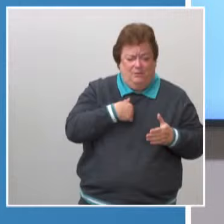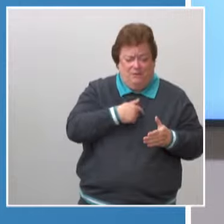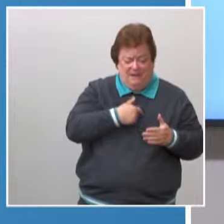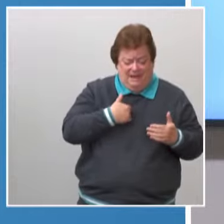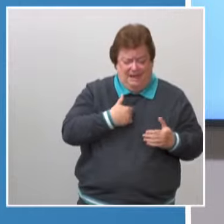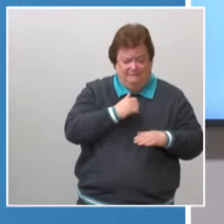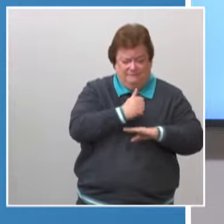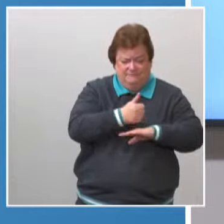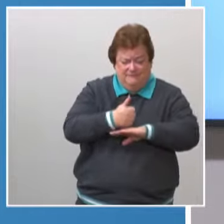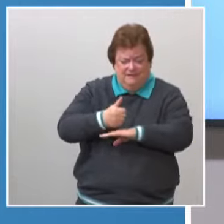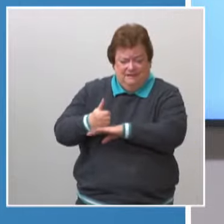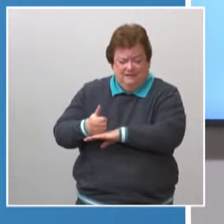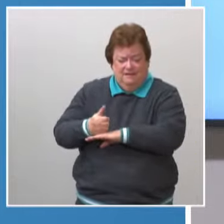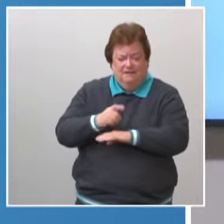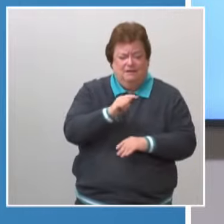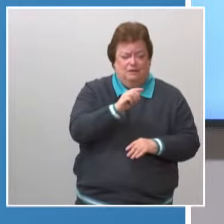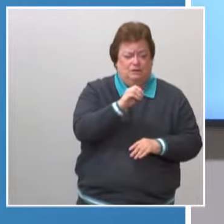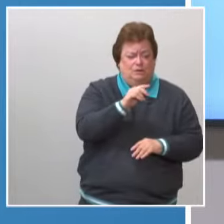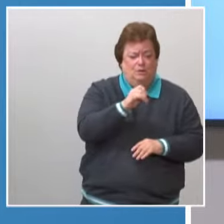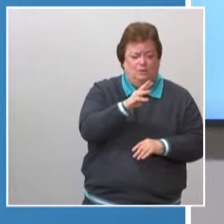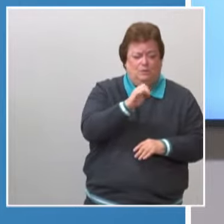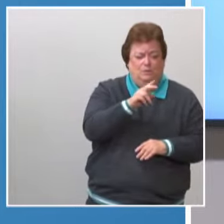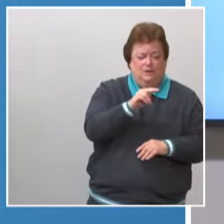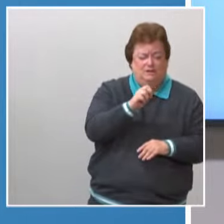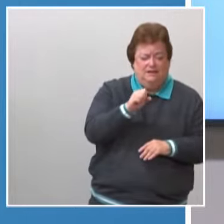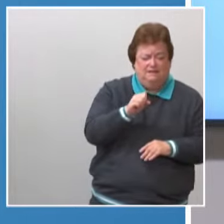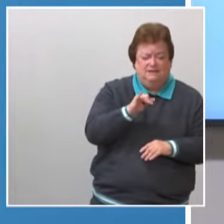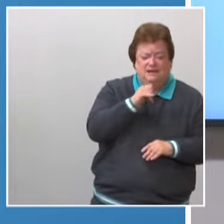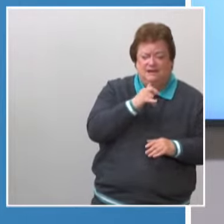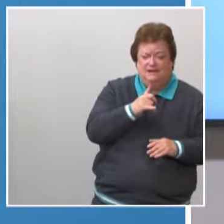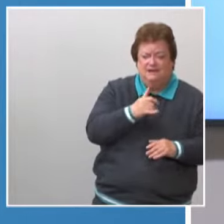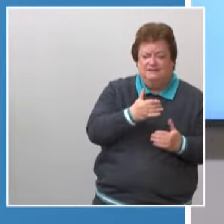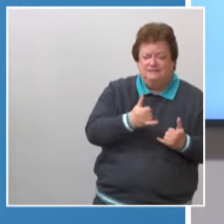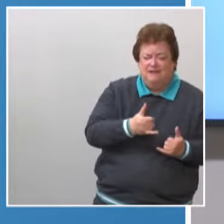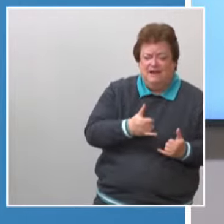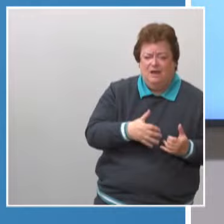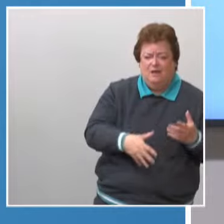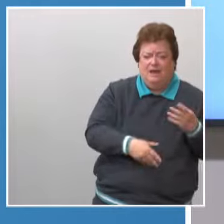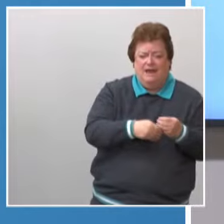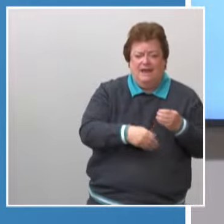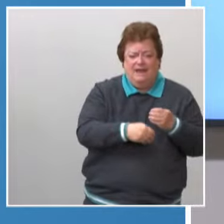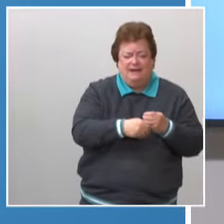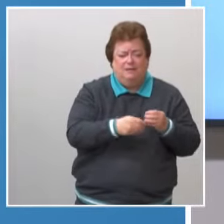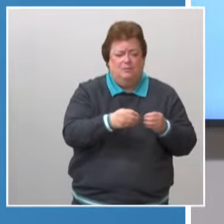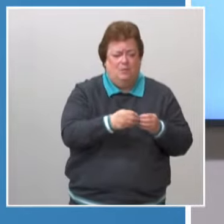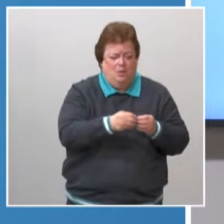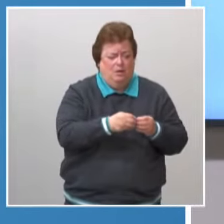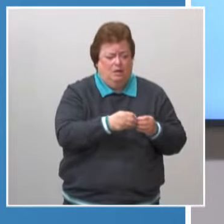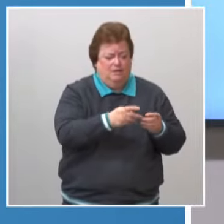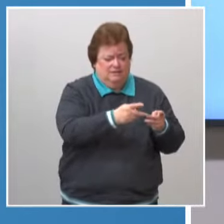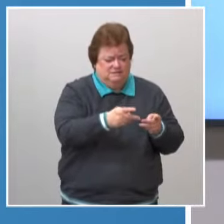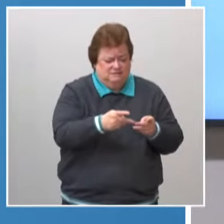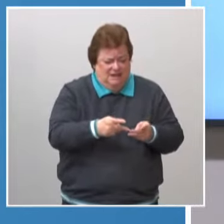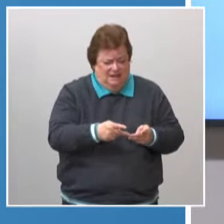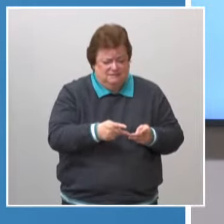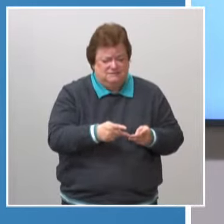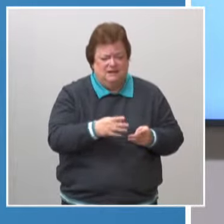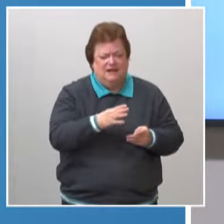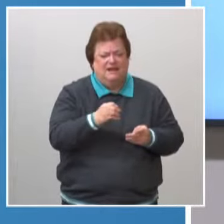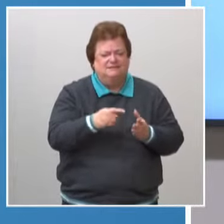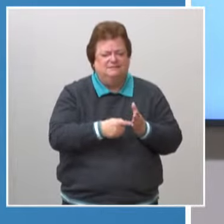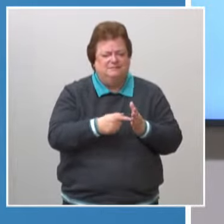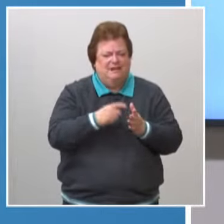Lincoln, Total Wellness is bringing up additional slots open. And I think sometimes people